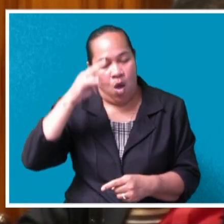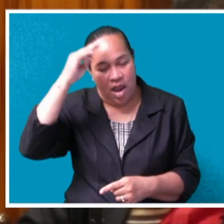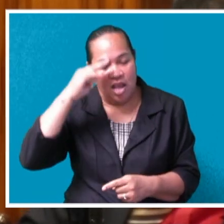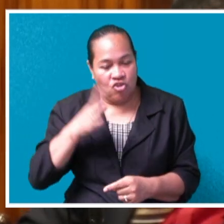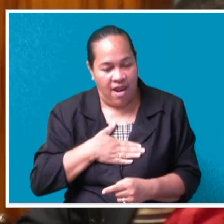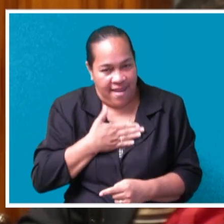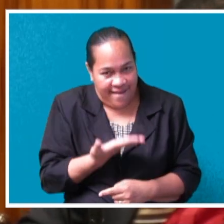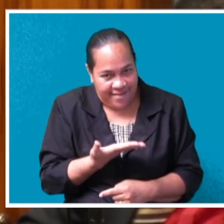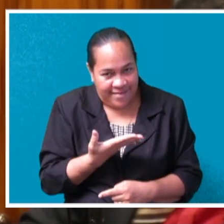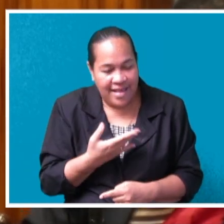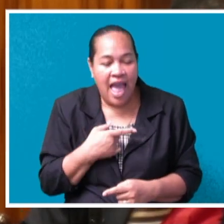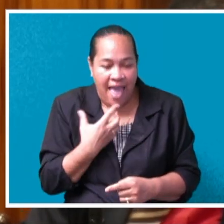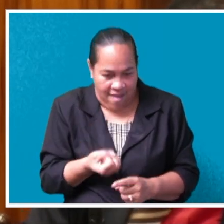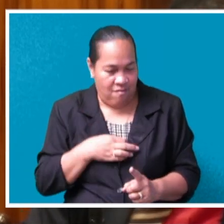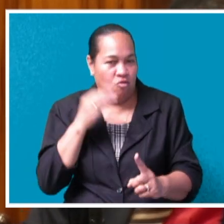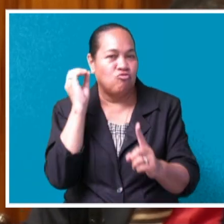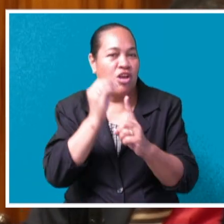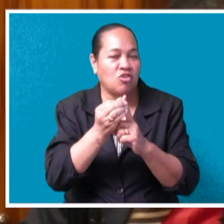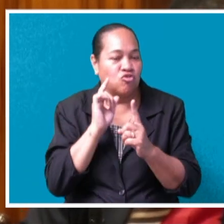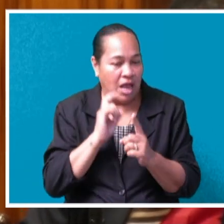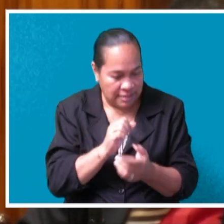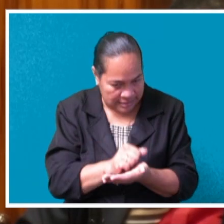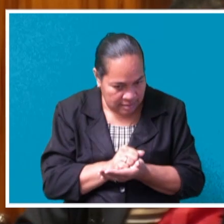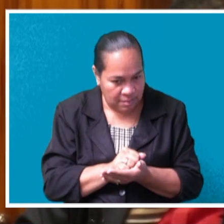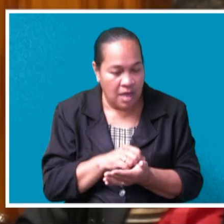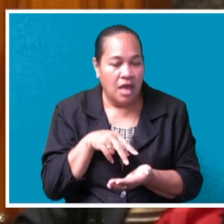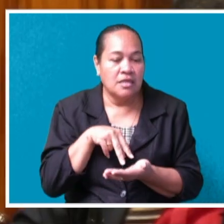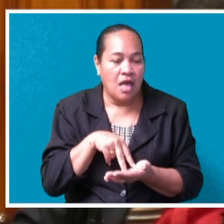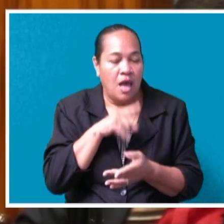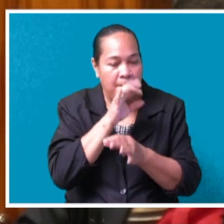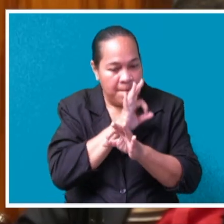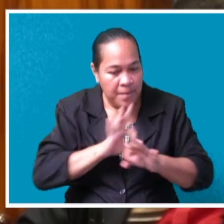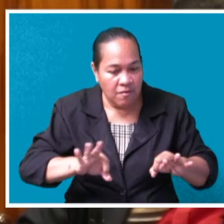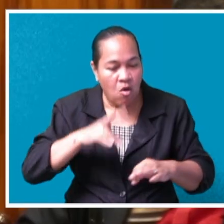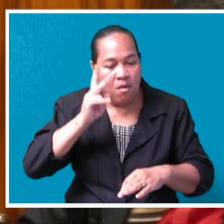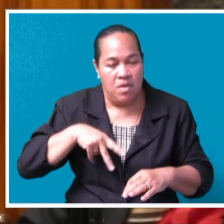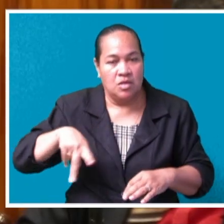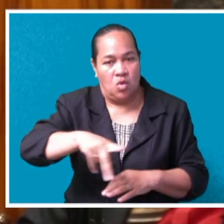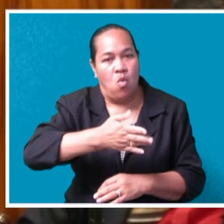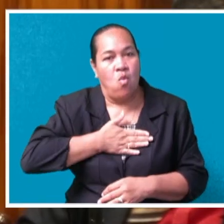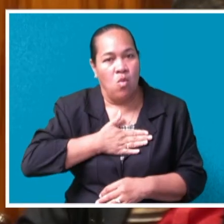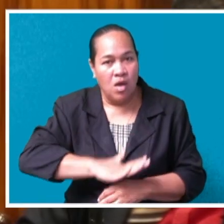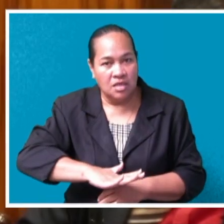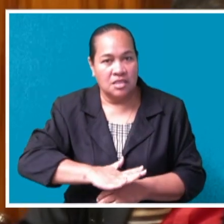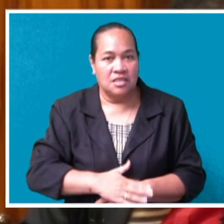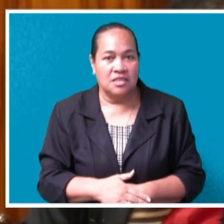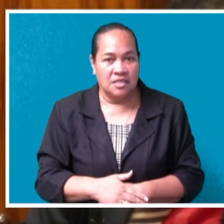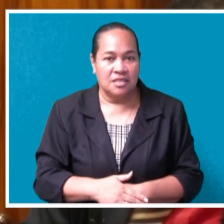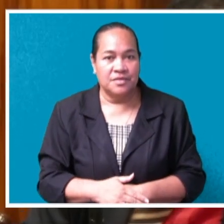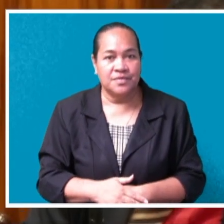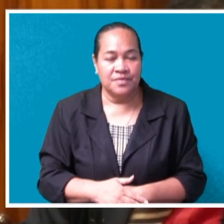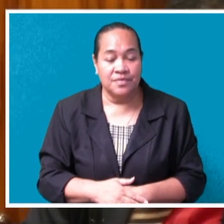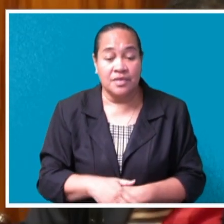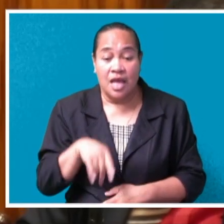and by the objective of maintaining a stable and peaceful Pacific region. Mr. Speaker, the